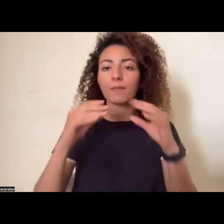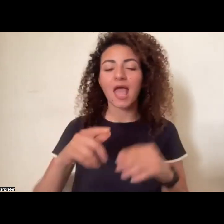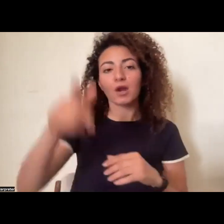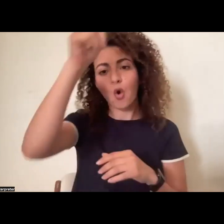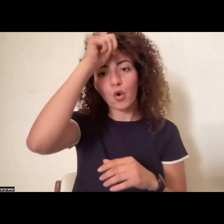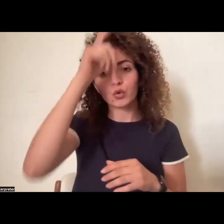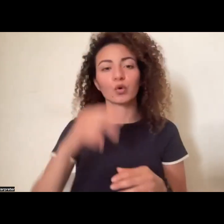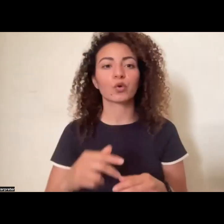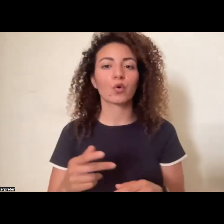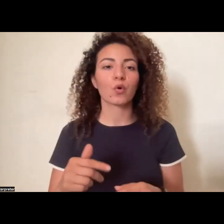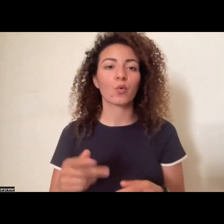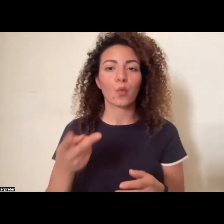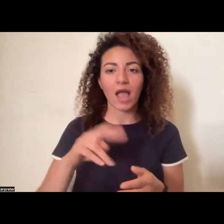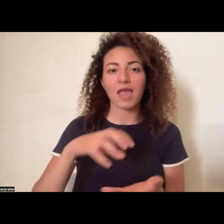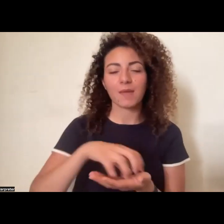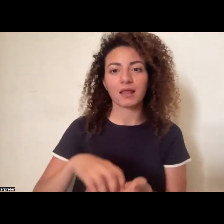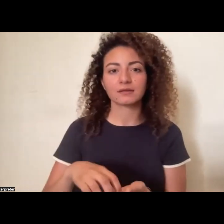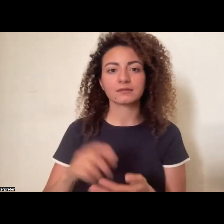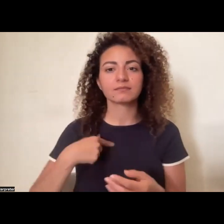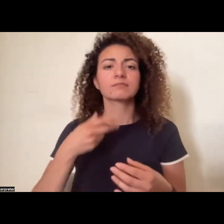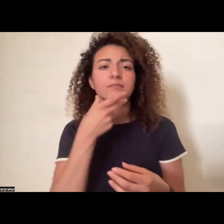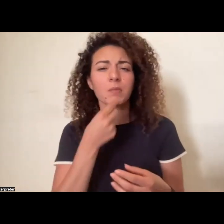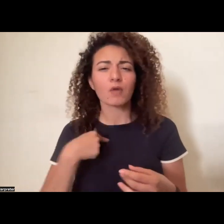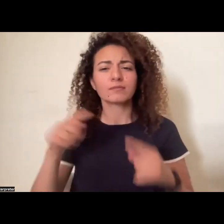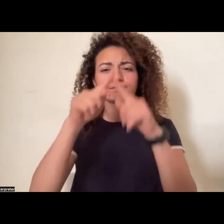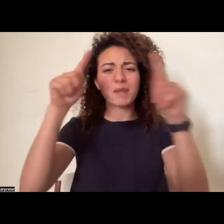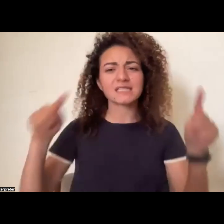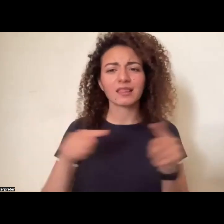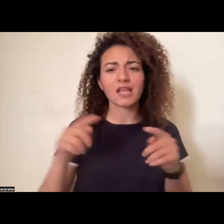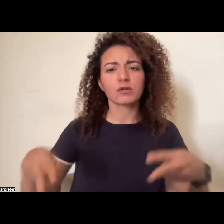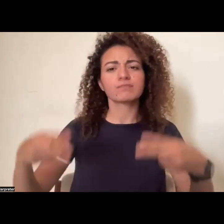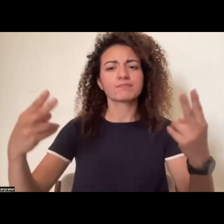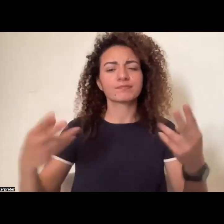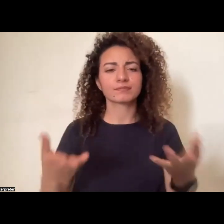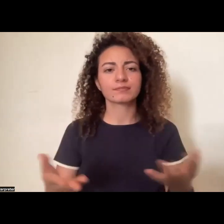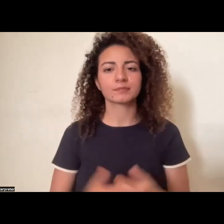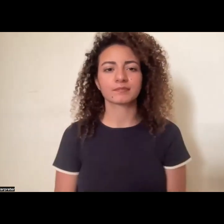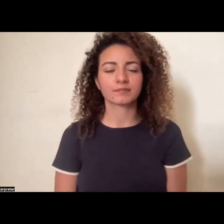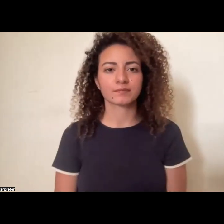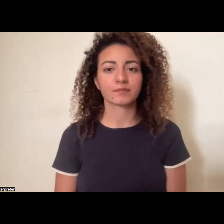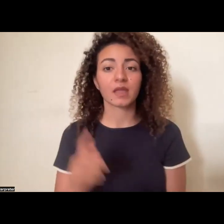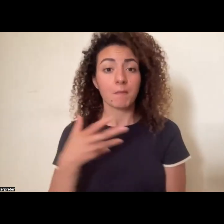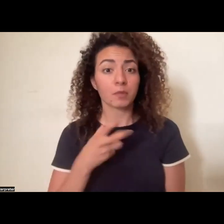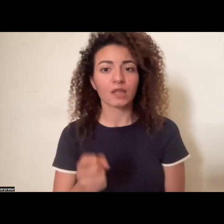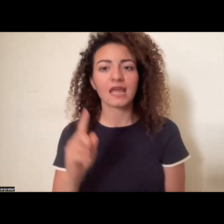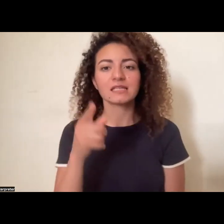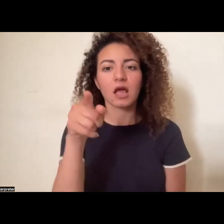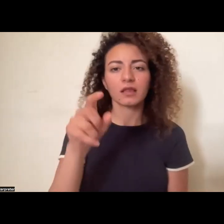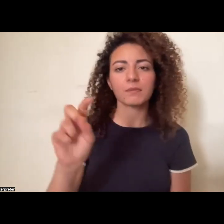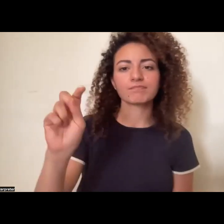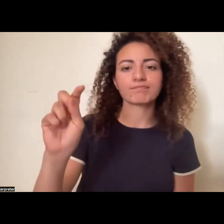just have a question. Can I share my screen for the presentation I have? Yes, yes, you can. If you go